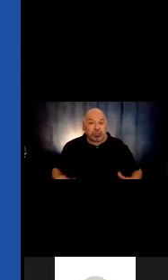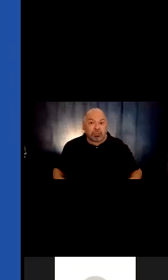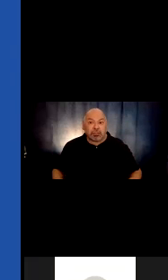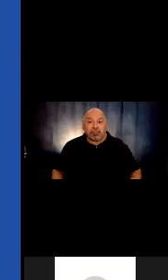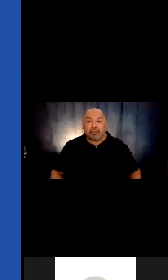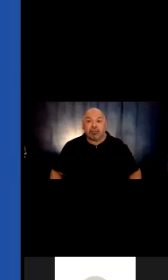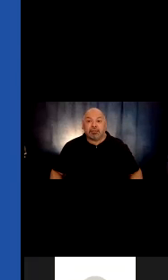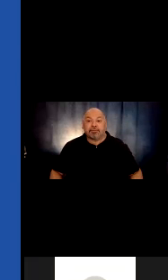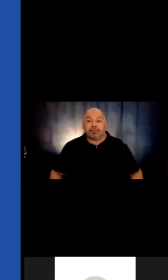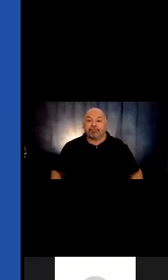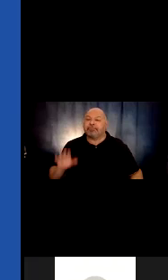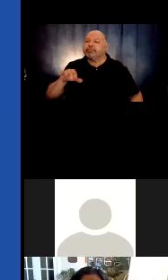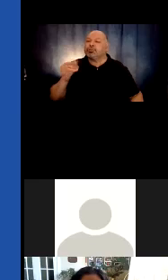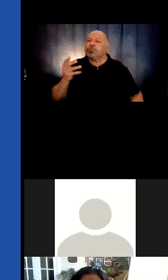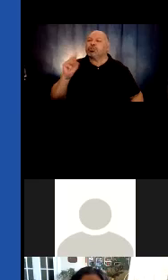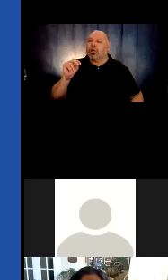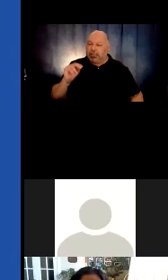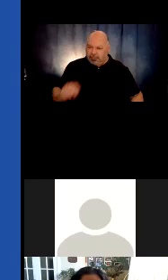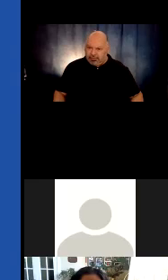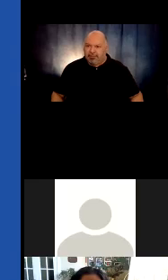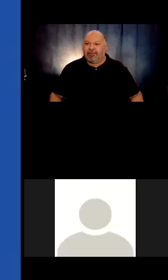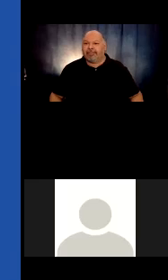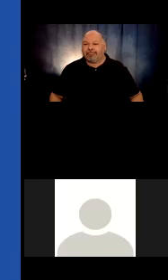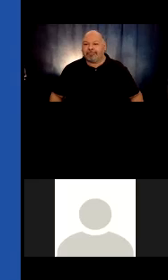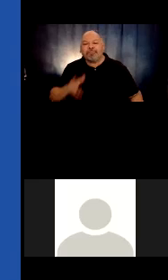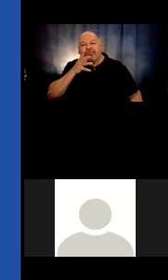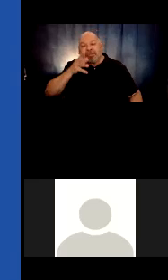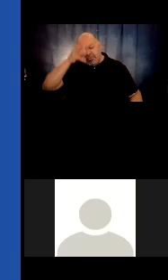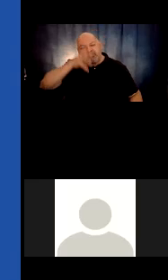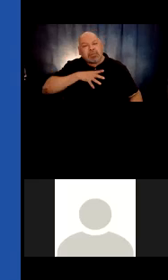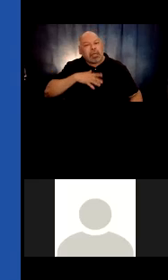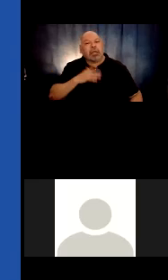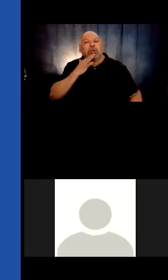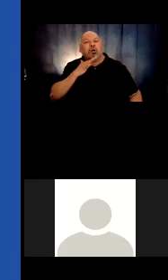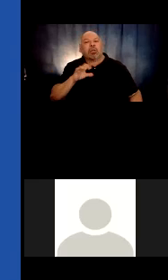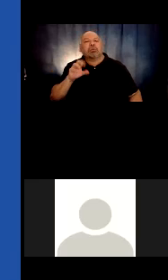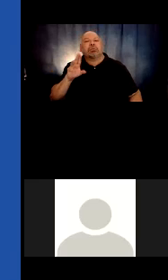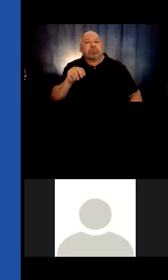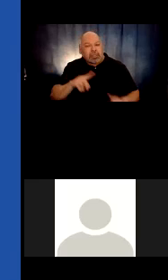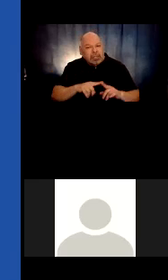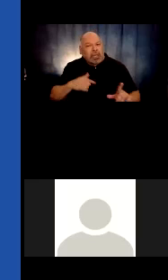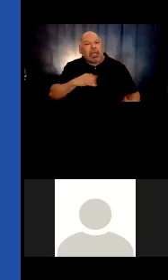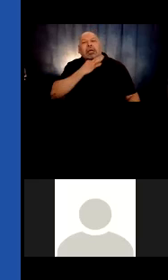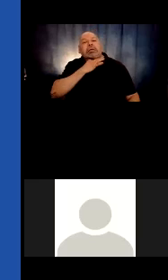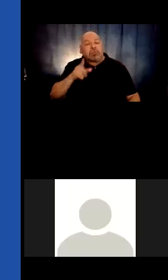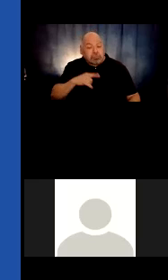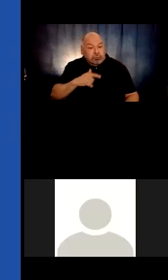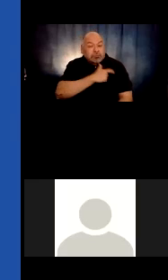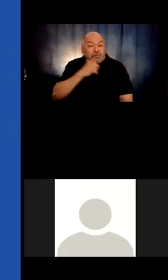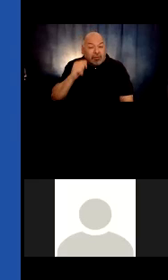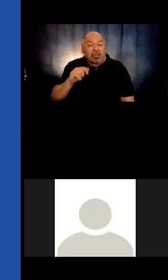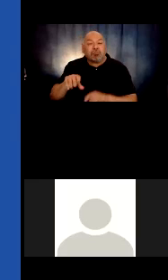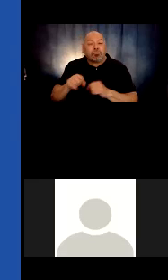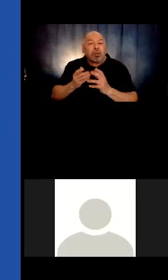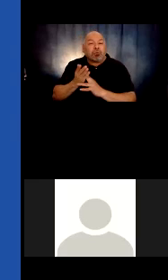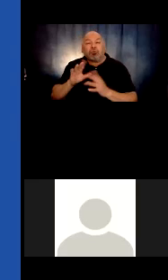Yeah, thanks. It's John Ingold from the Colorado Sun. I'm wondering on those vaccine breakthrough cases, are